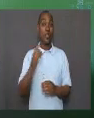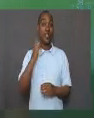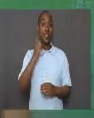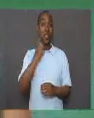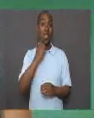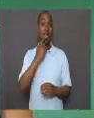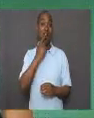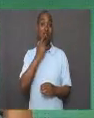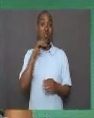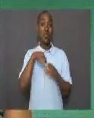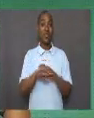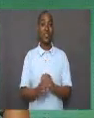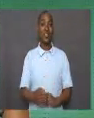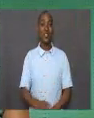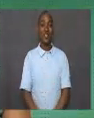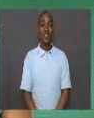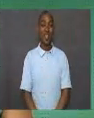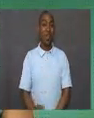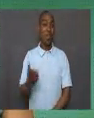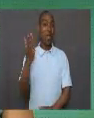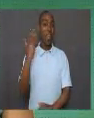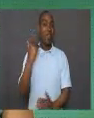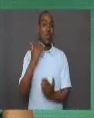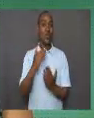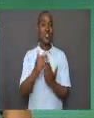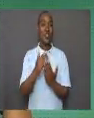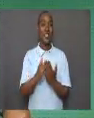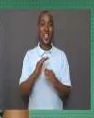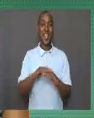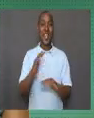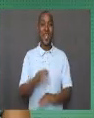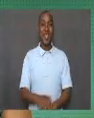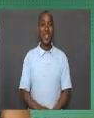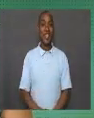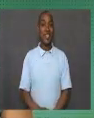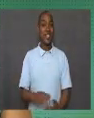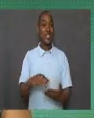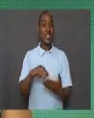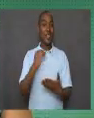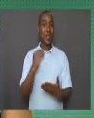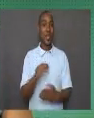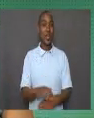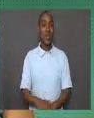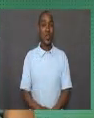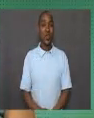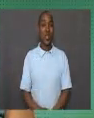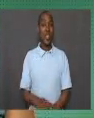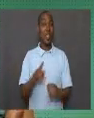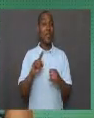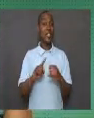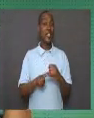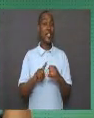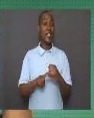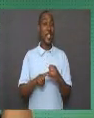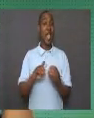mouth. In our last lesson, we studied the final stages of